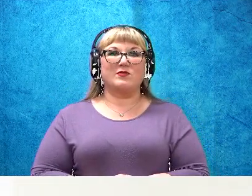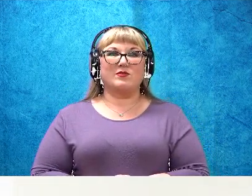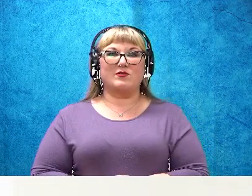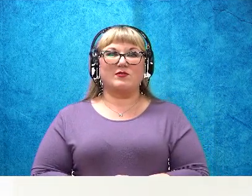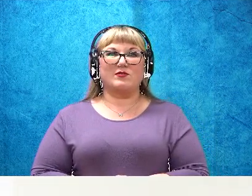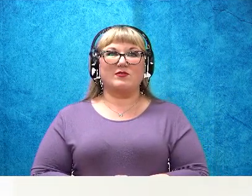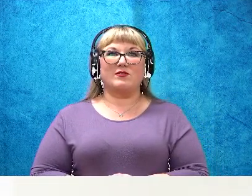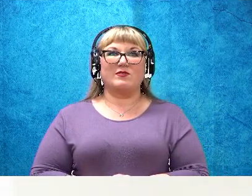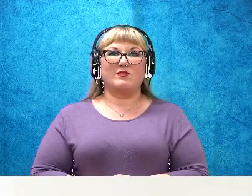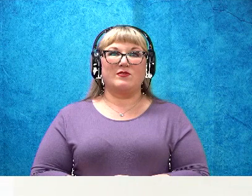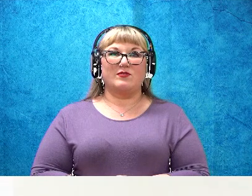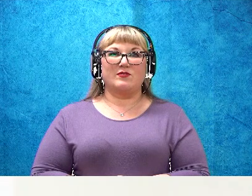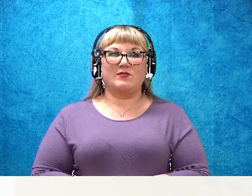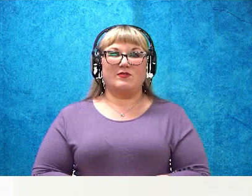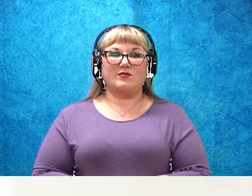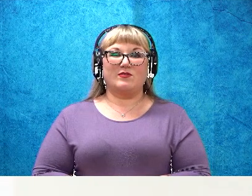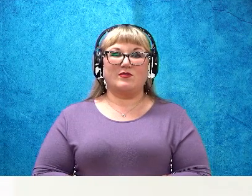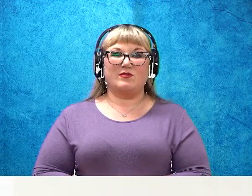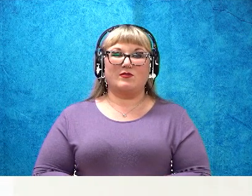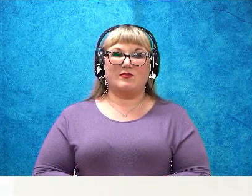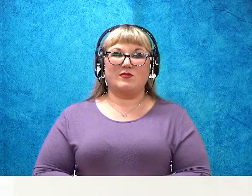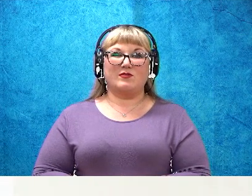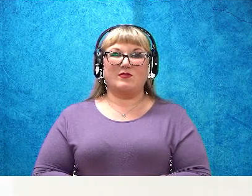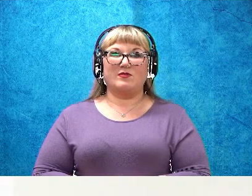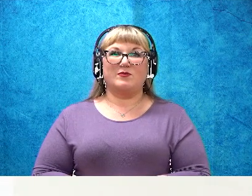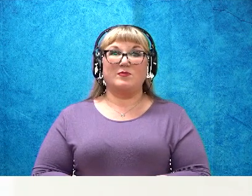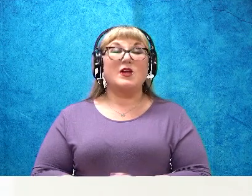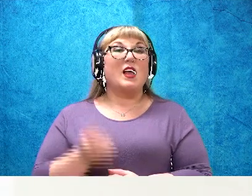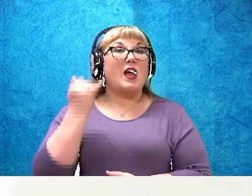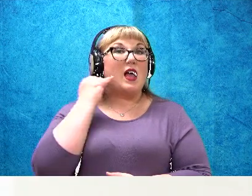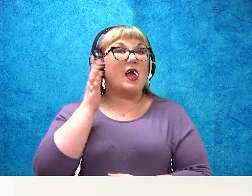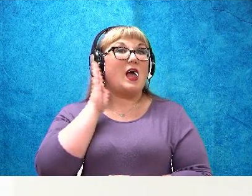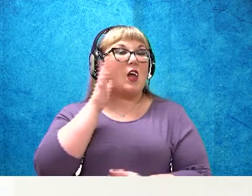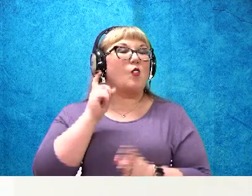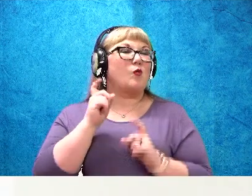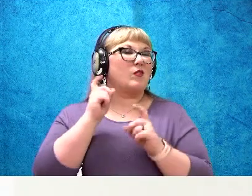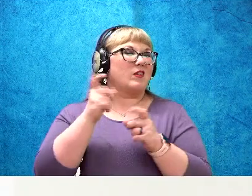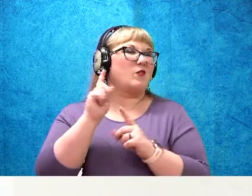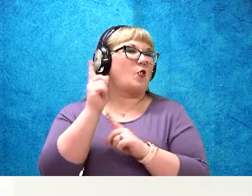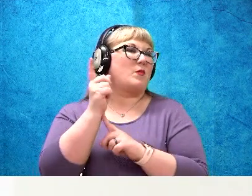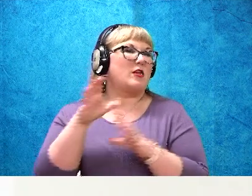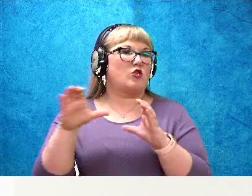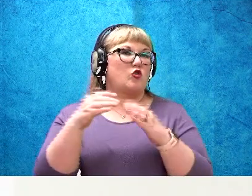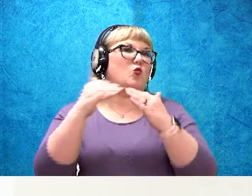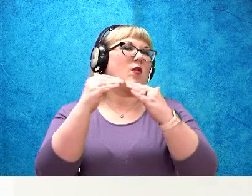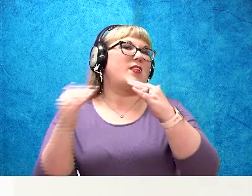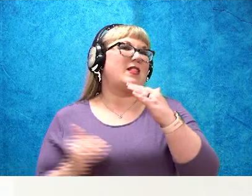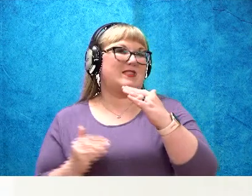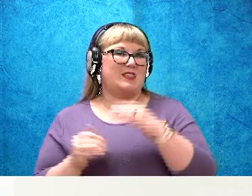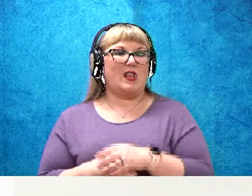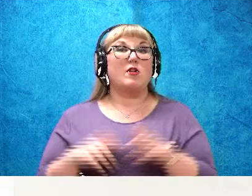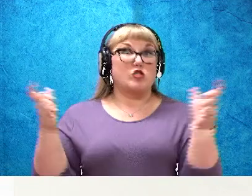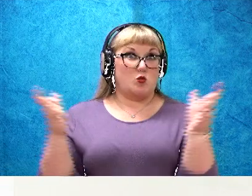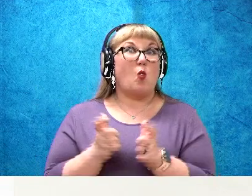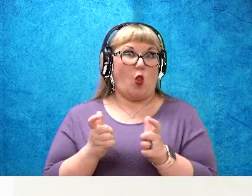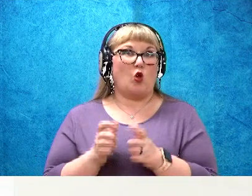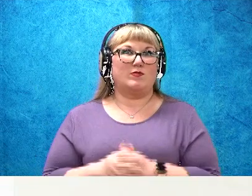do the less. I'm going to give you a second to do your less, and then I'm going to work it out up here.